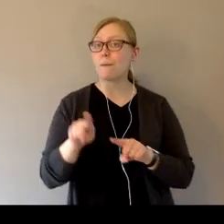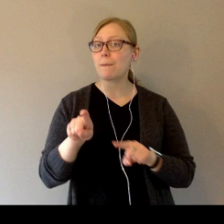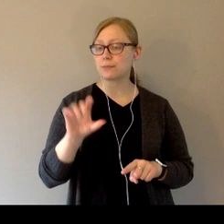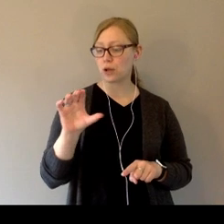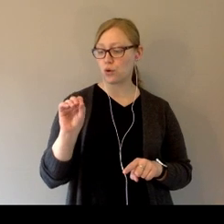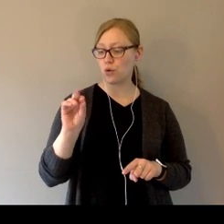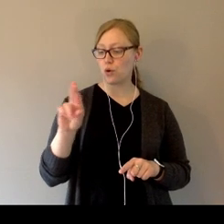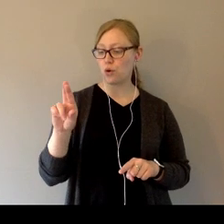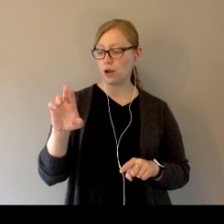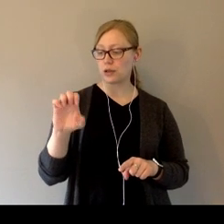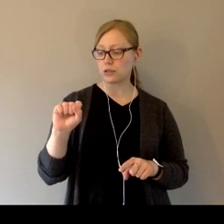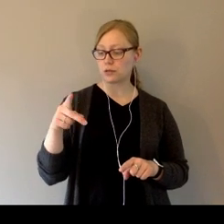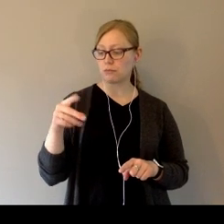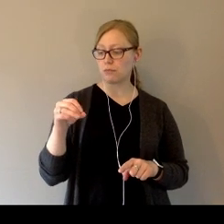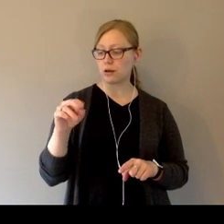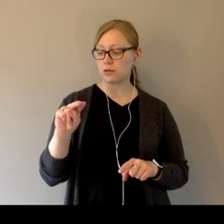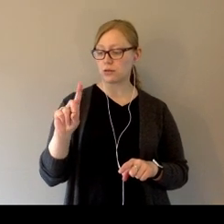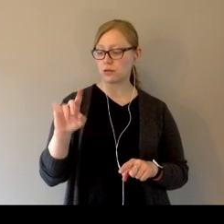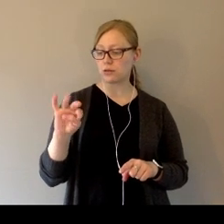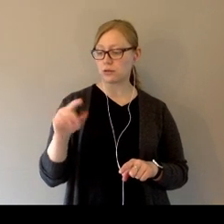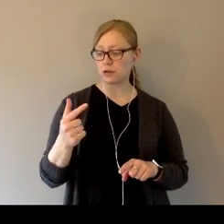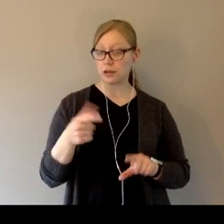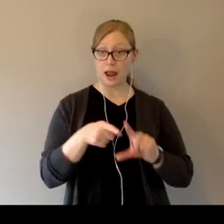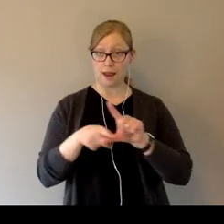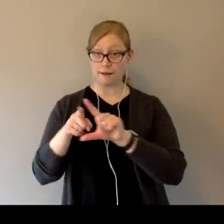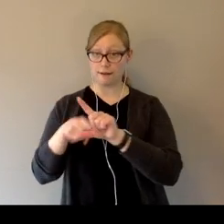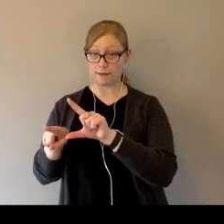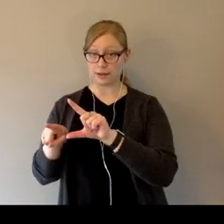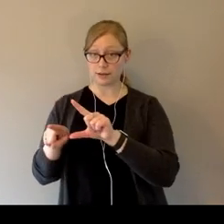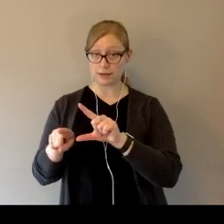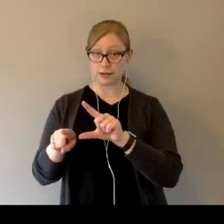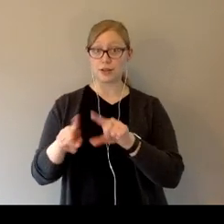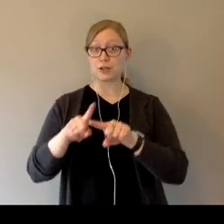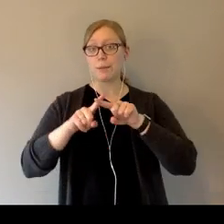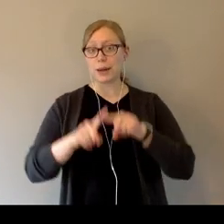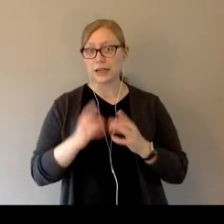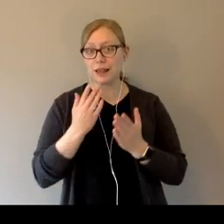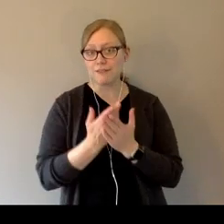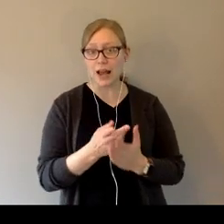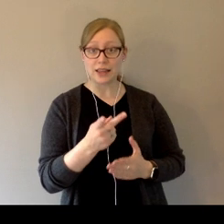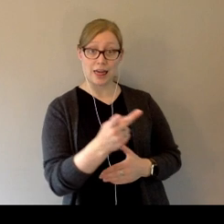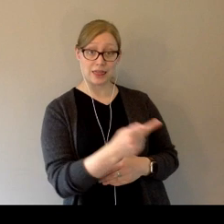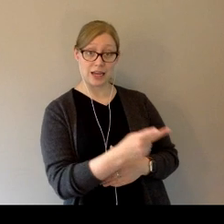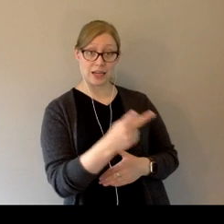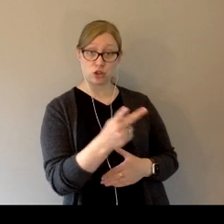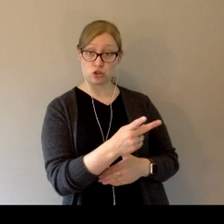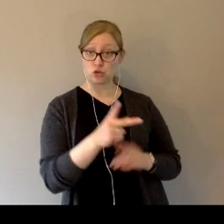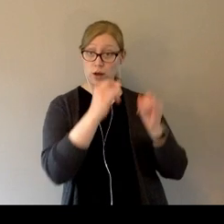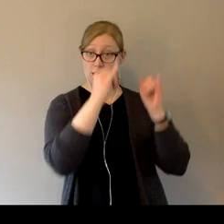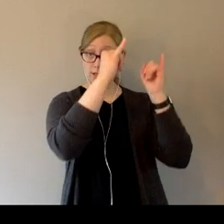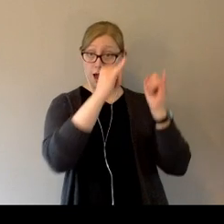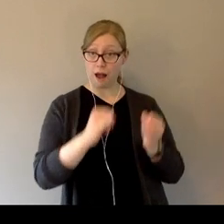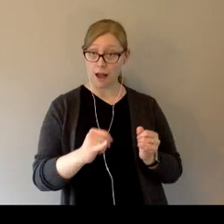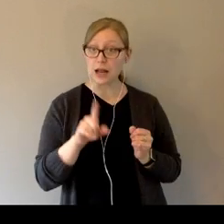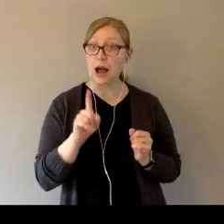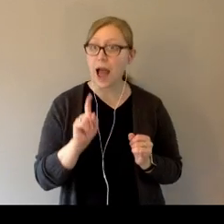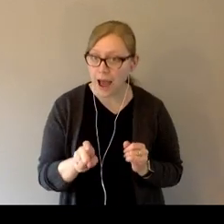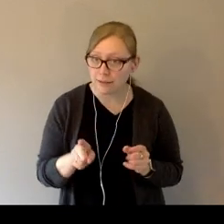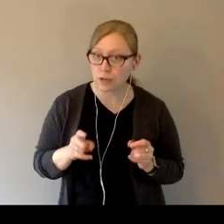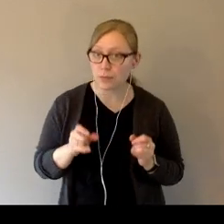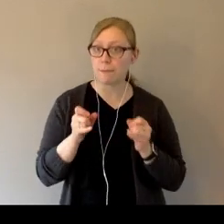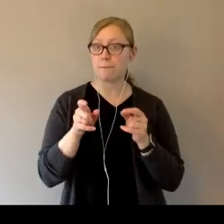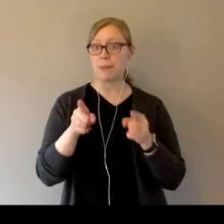So based on the fact that these lines have to be parallel, because of the converse of the parallel